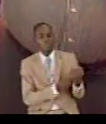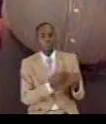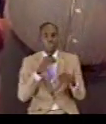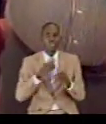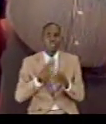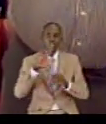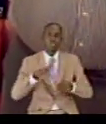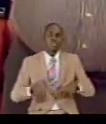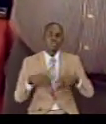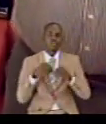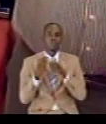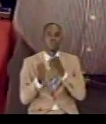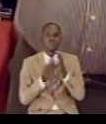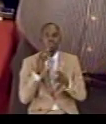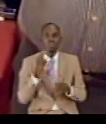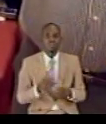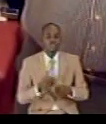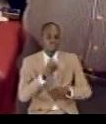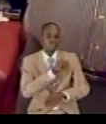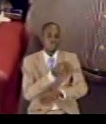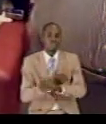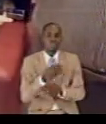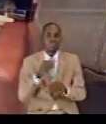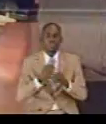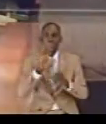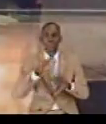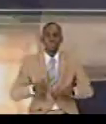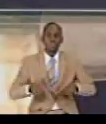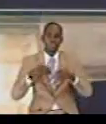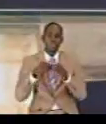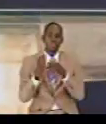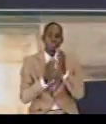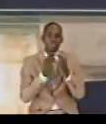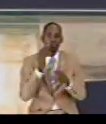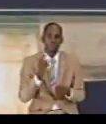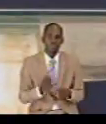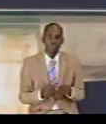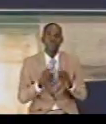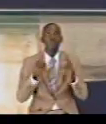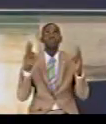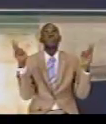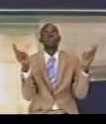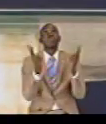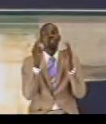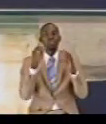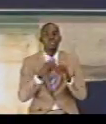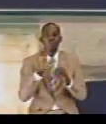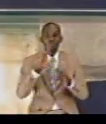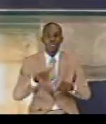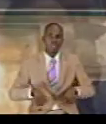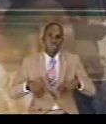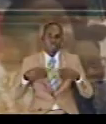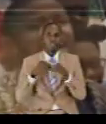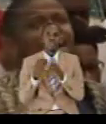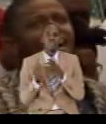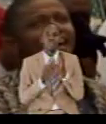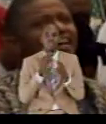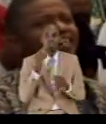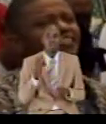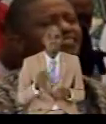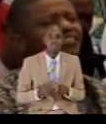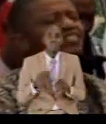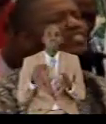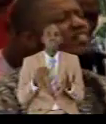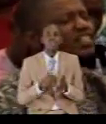life. Authority in your life. Victory in your life. It